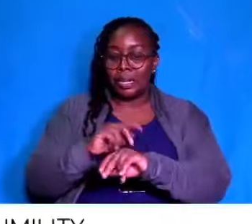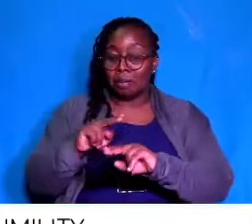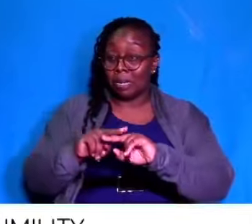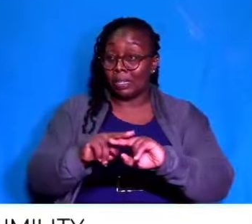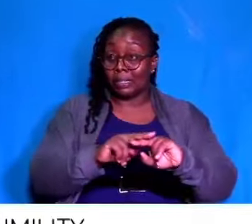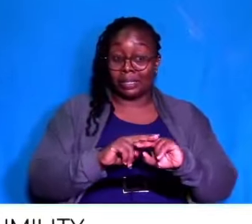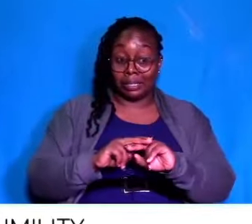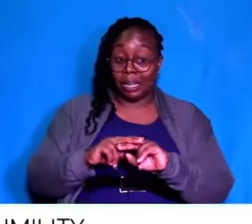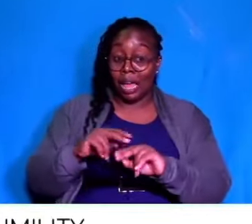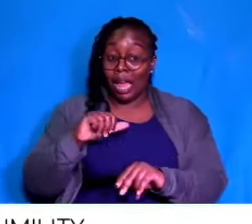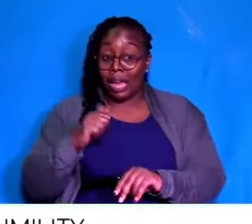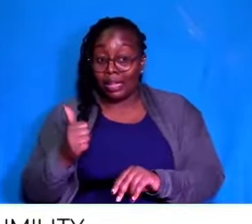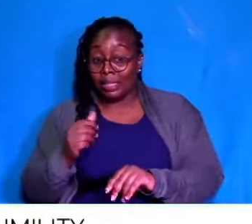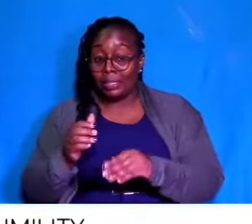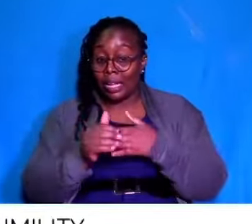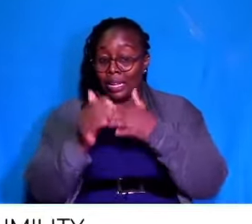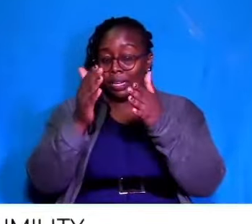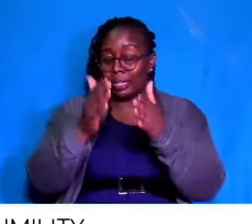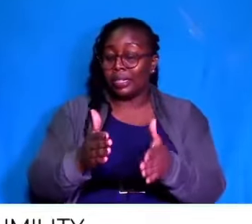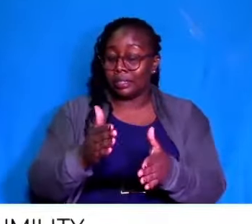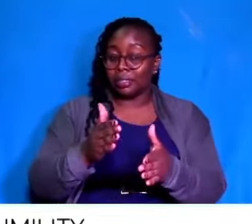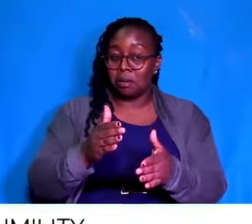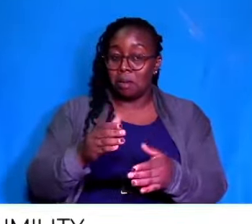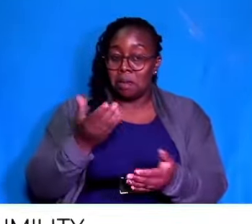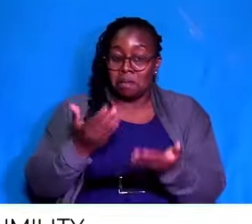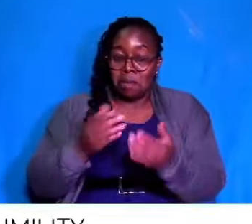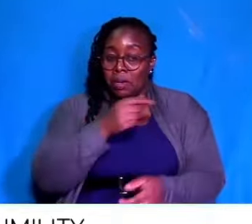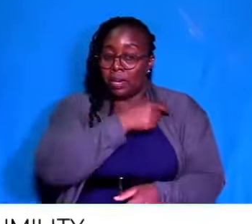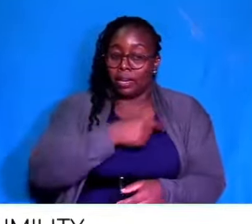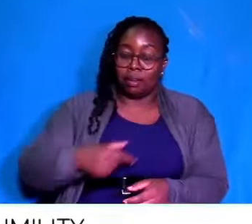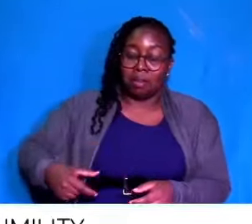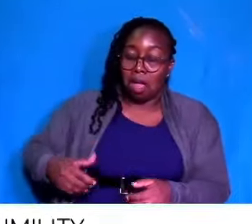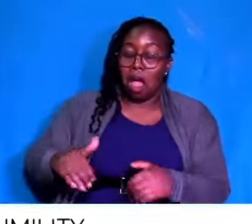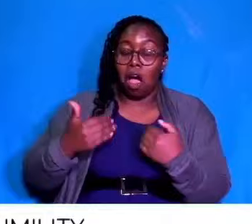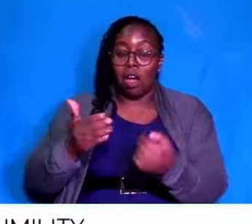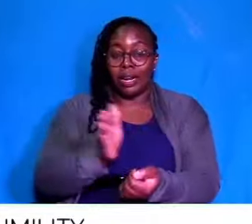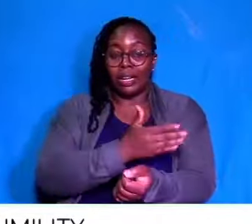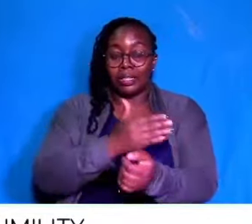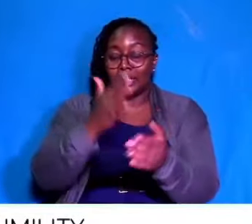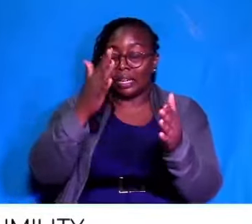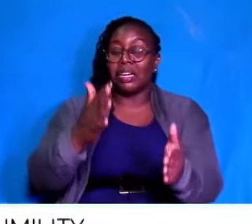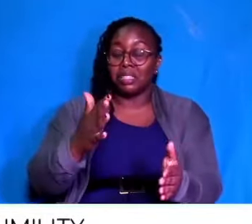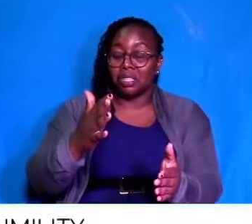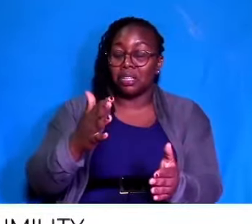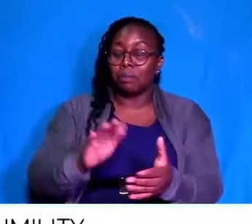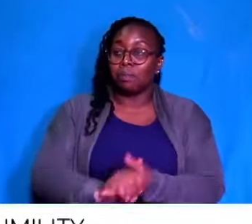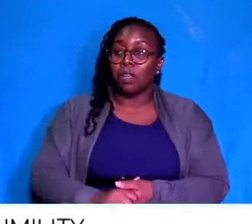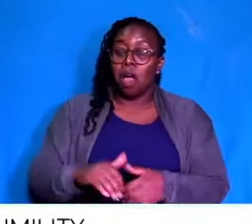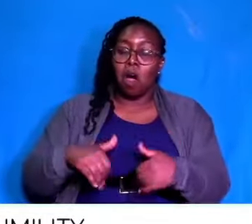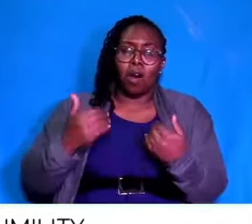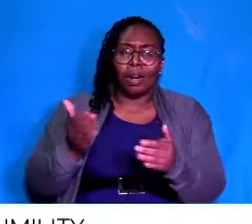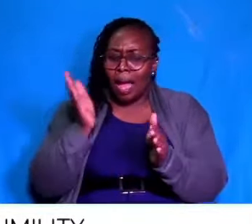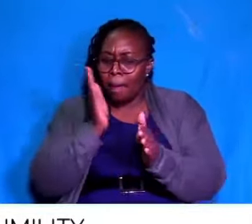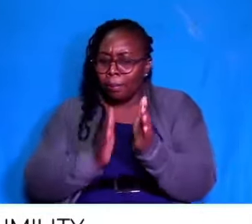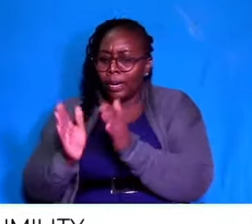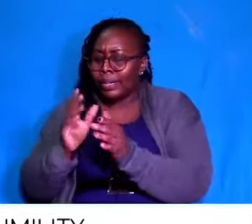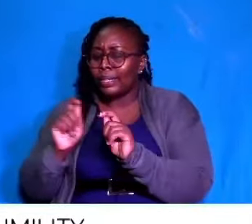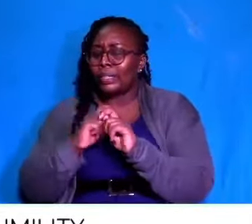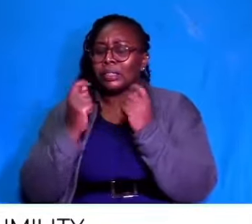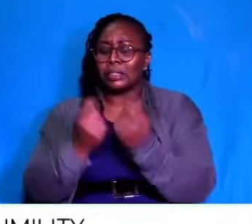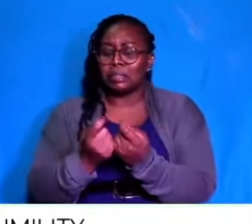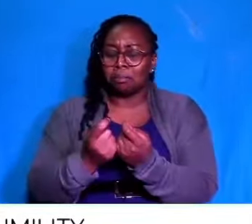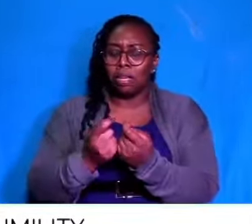are leaders, whether ushers or singers, or helping with the rotaring of what's happening where. Are we working together with